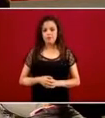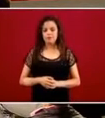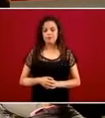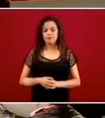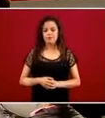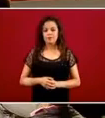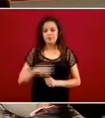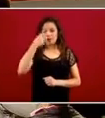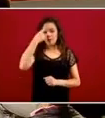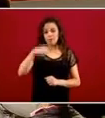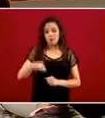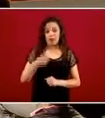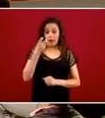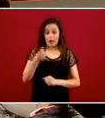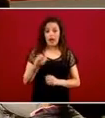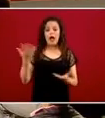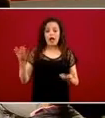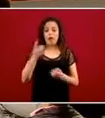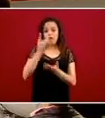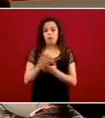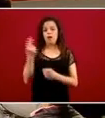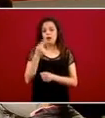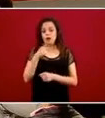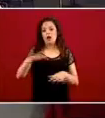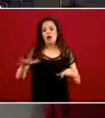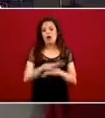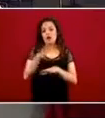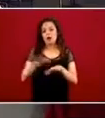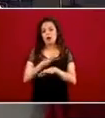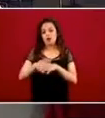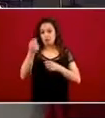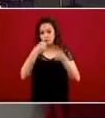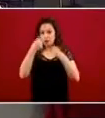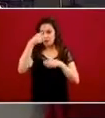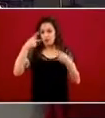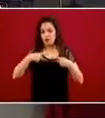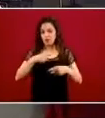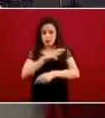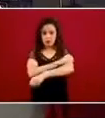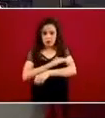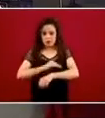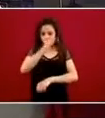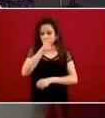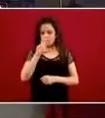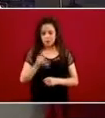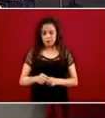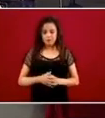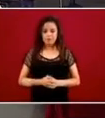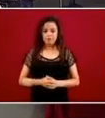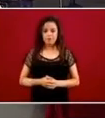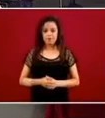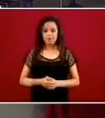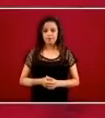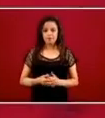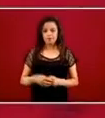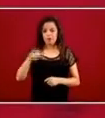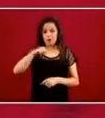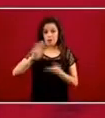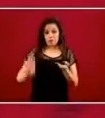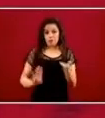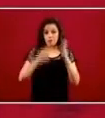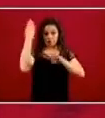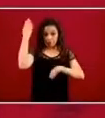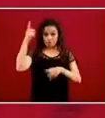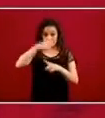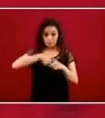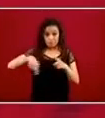still no conclusive absolute scientific evidence that would indicate that we should change the treatment of these